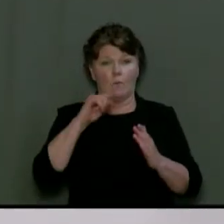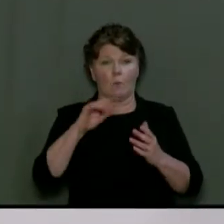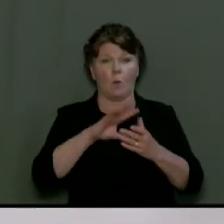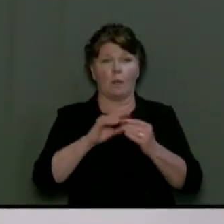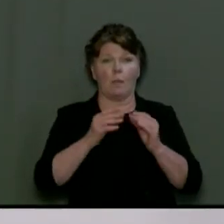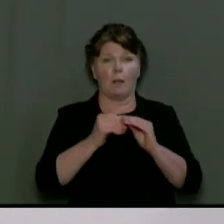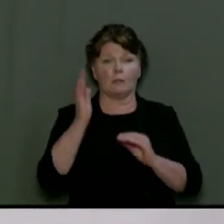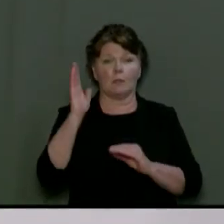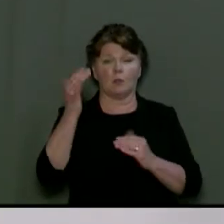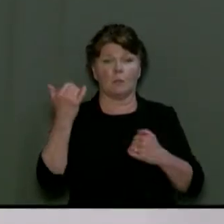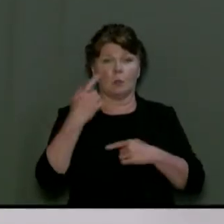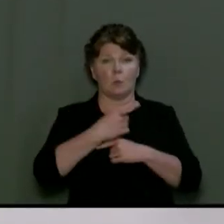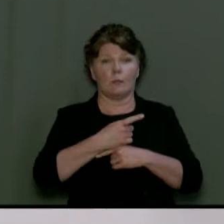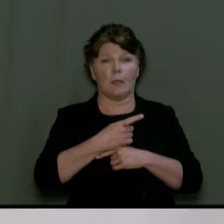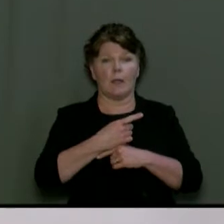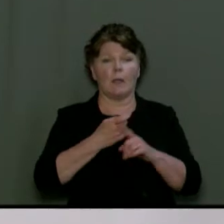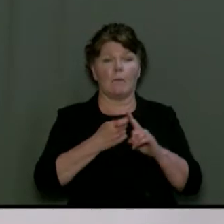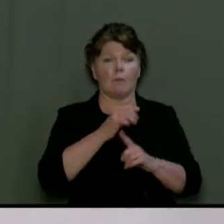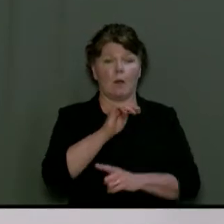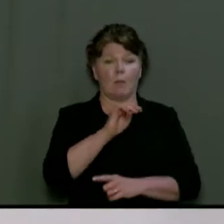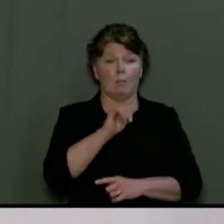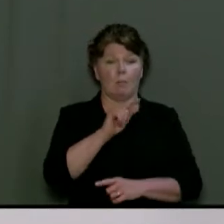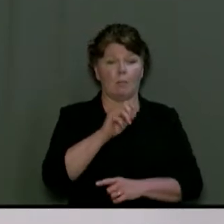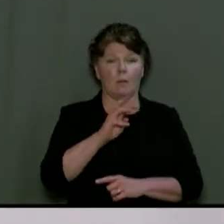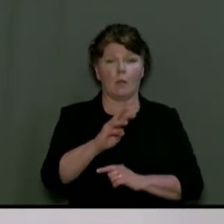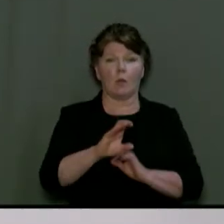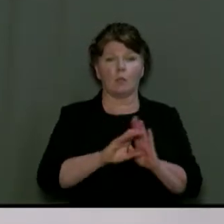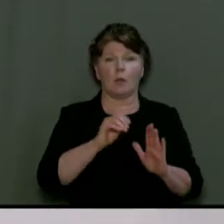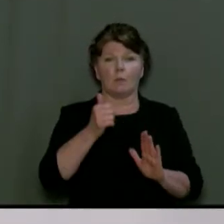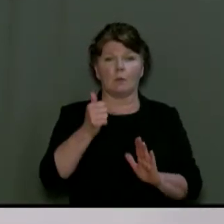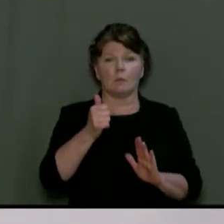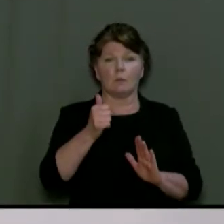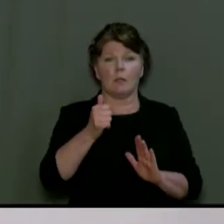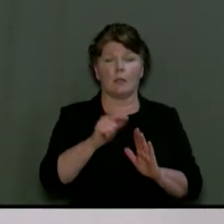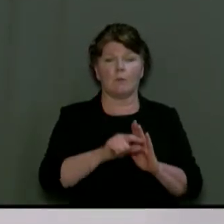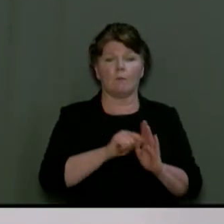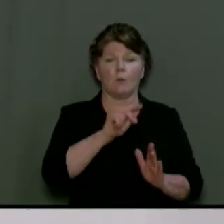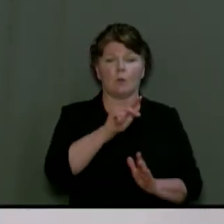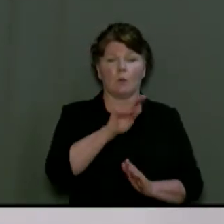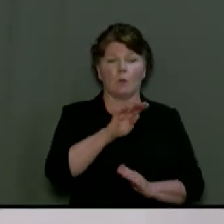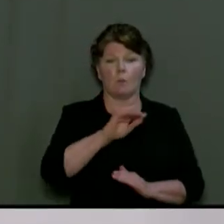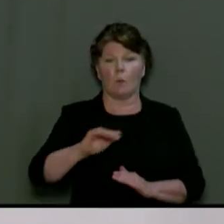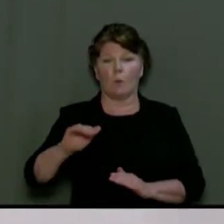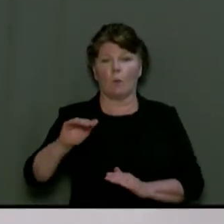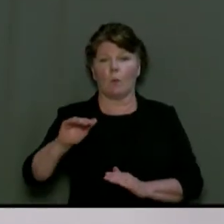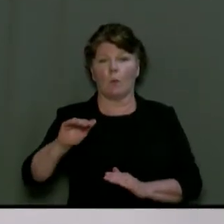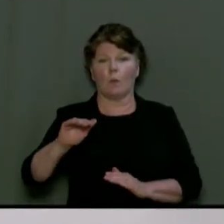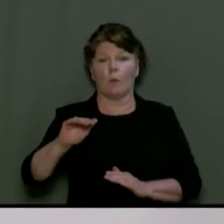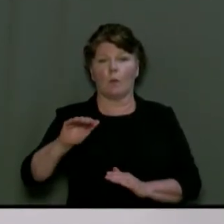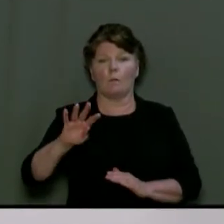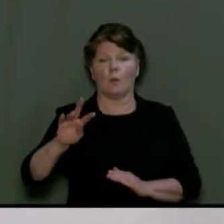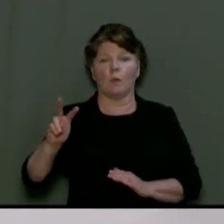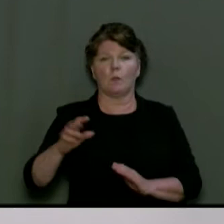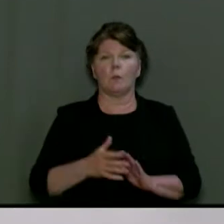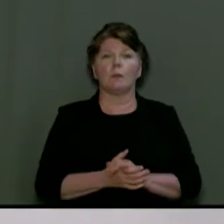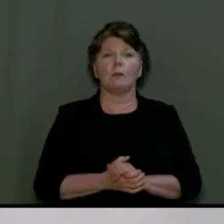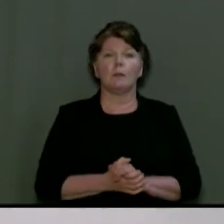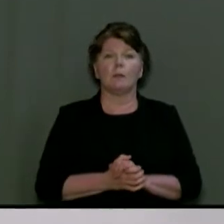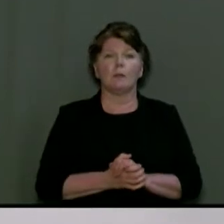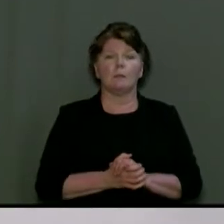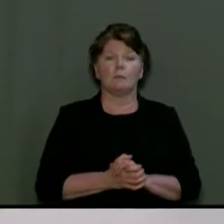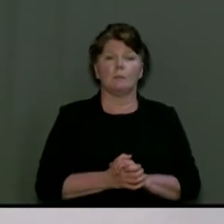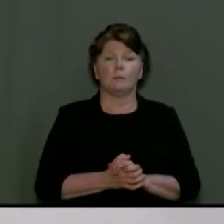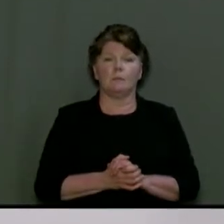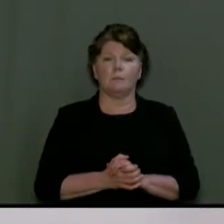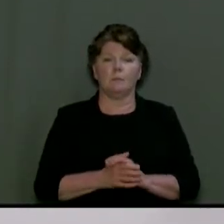message today is from Matthew 10, 34 through 42.